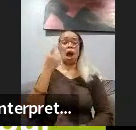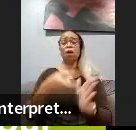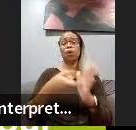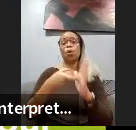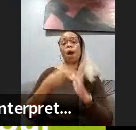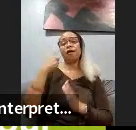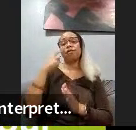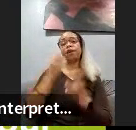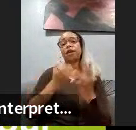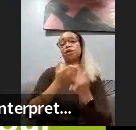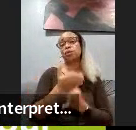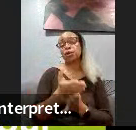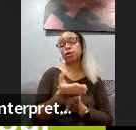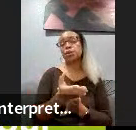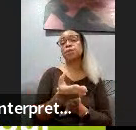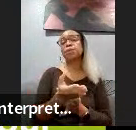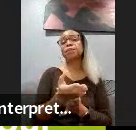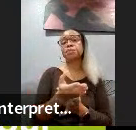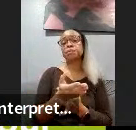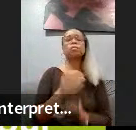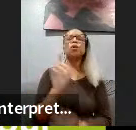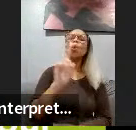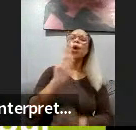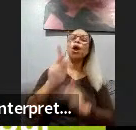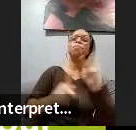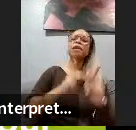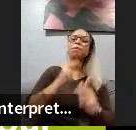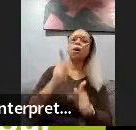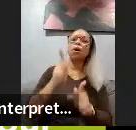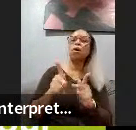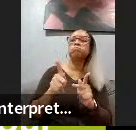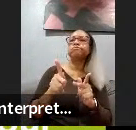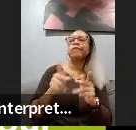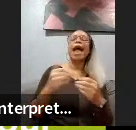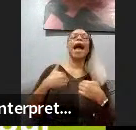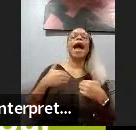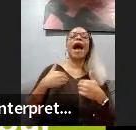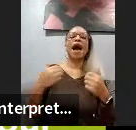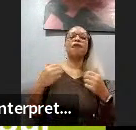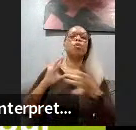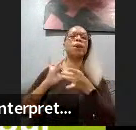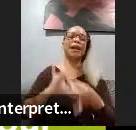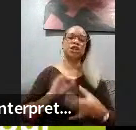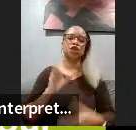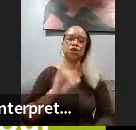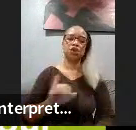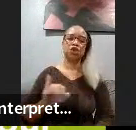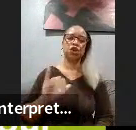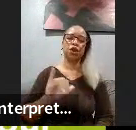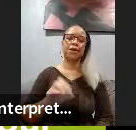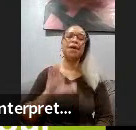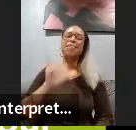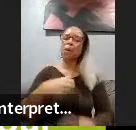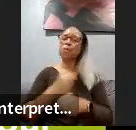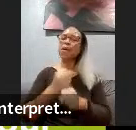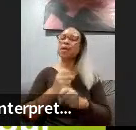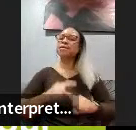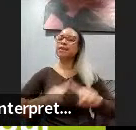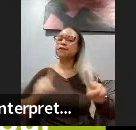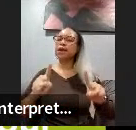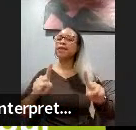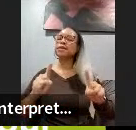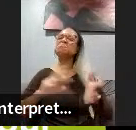through where people are in terms of insurance, because that seems to be what's going to make the difference in terms of cost.